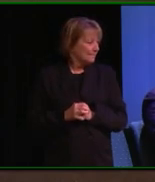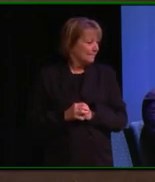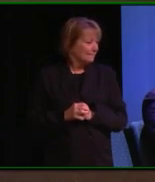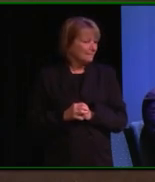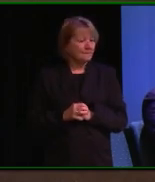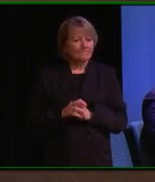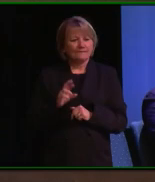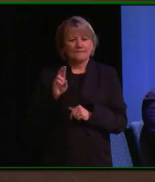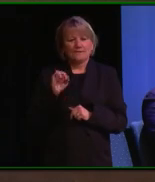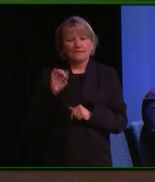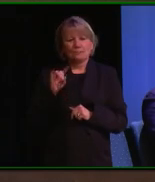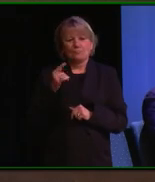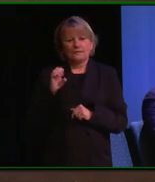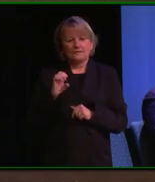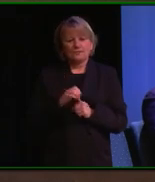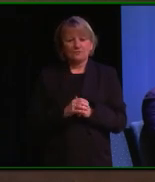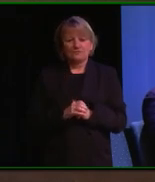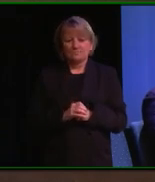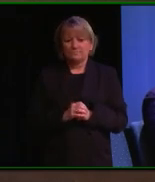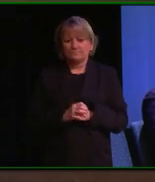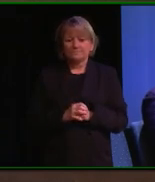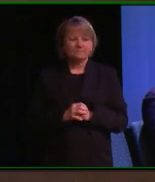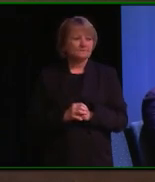Ridge Matthew.